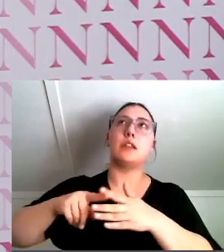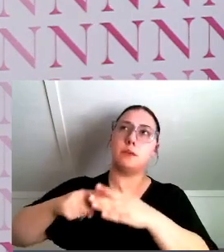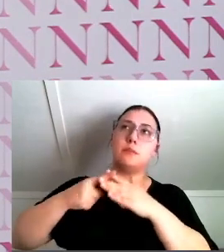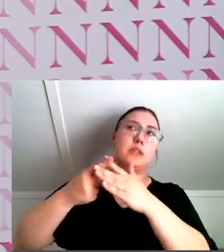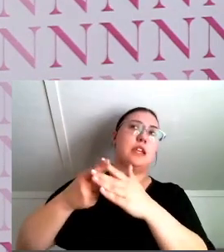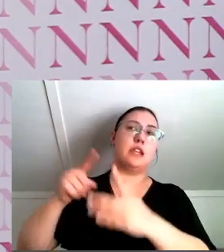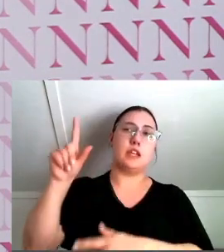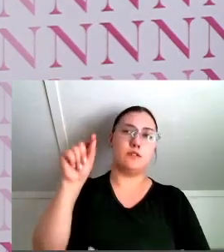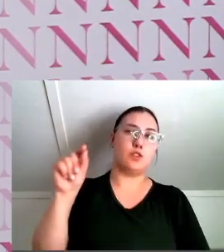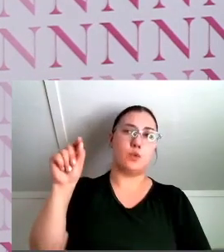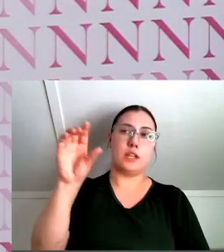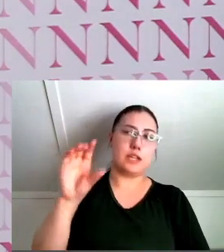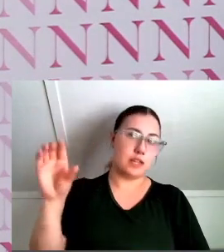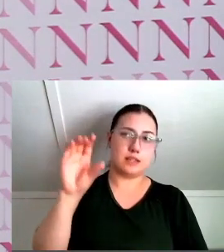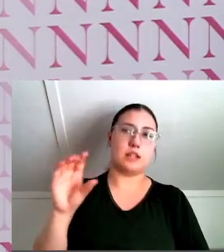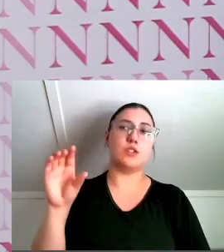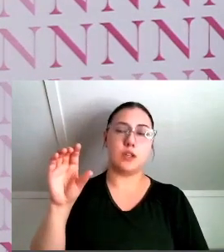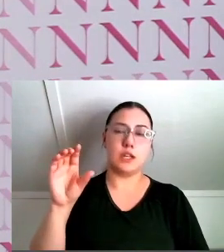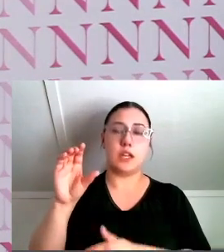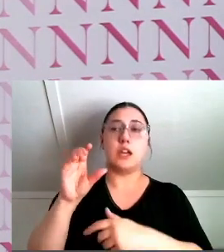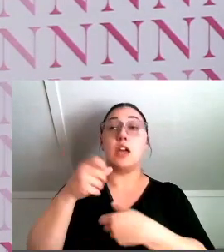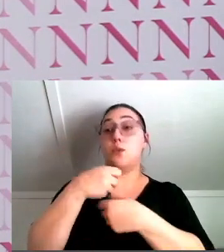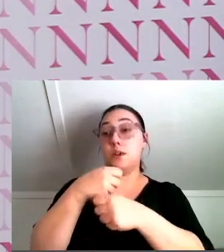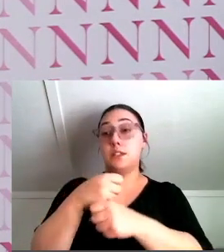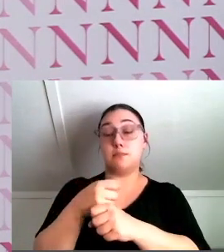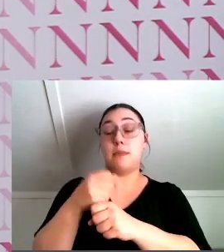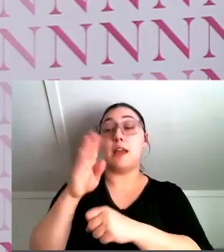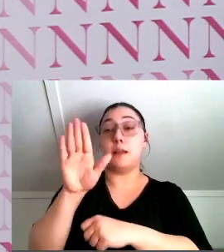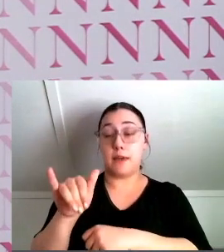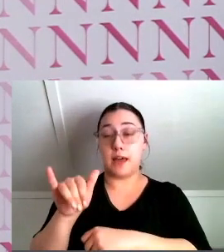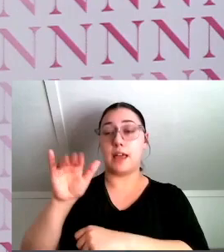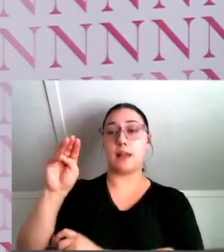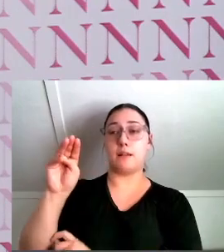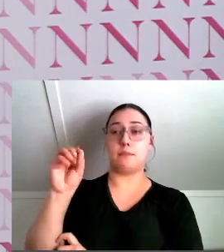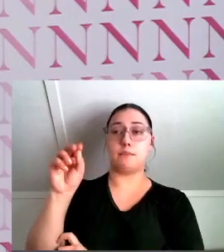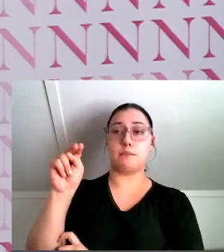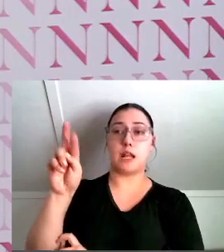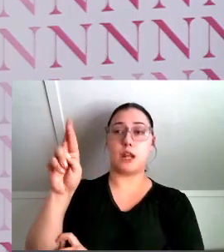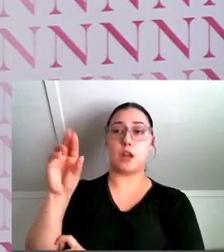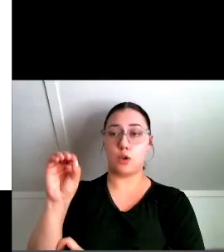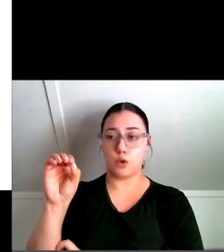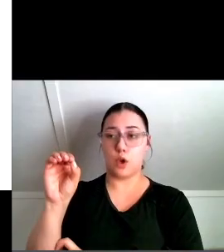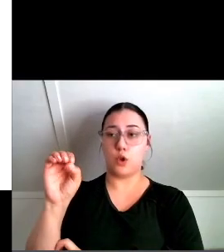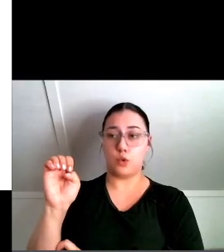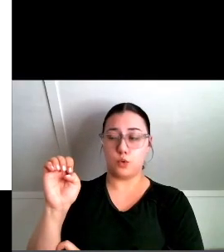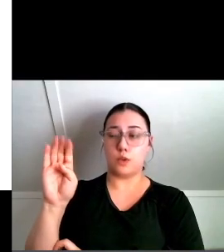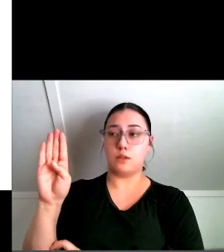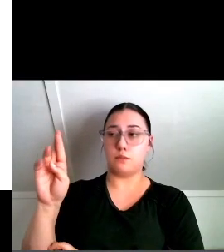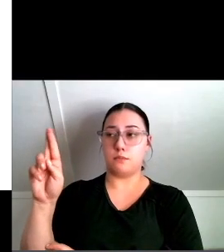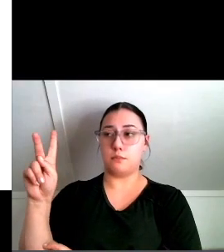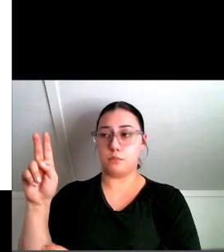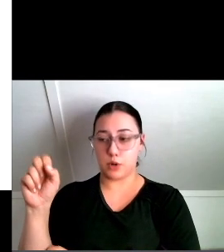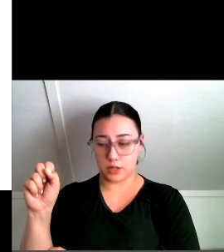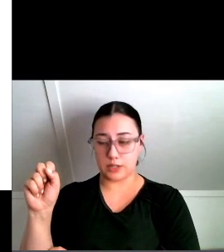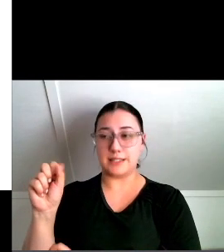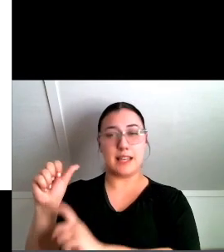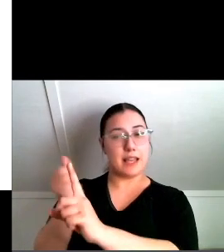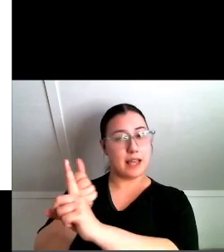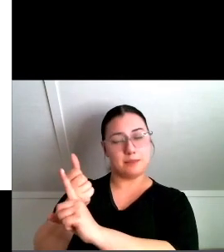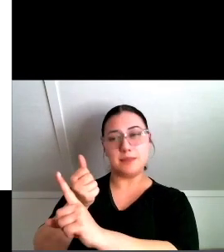century. It was created by Monroe Work, who is a key figure, and I think a figure that's underappreciated because